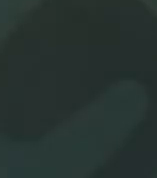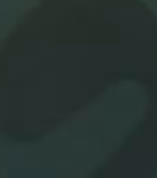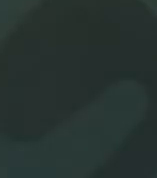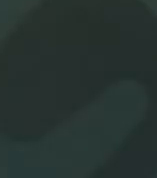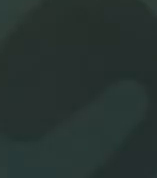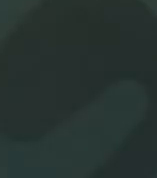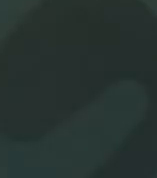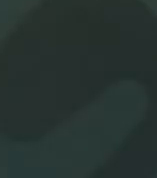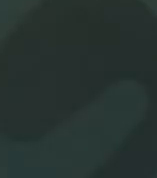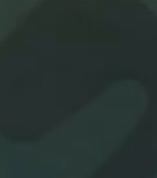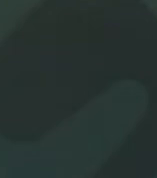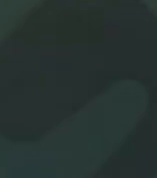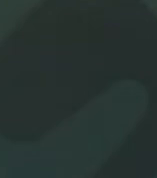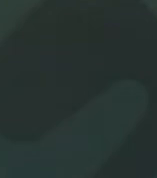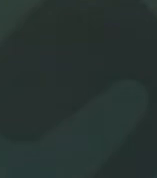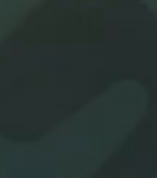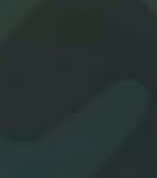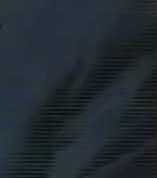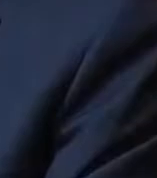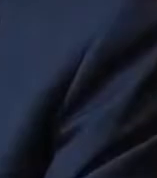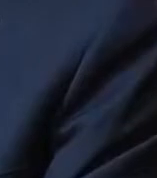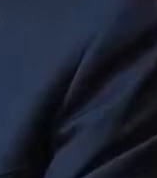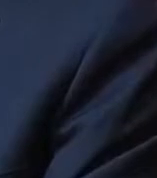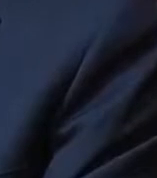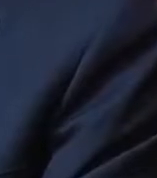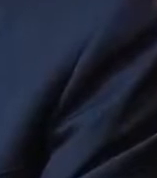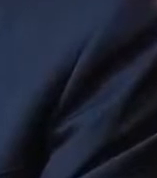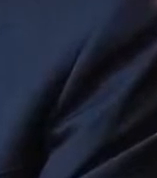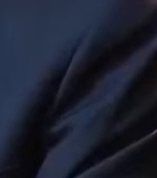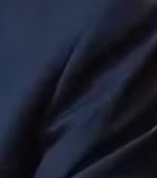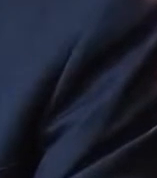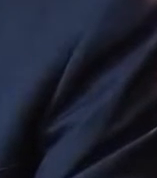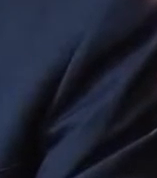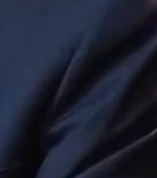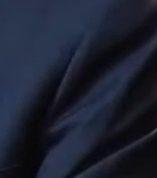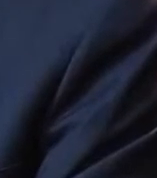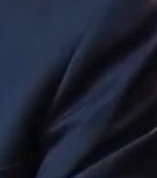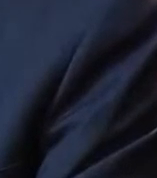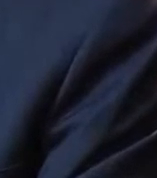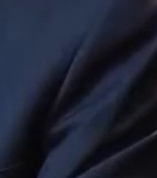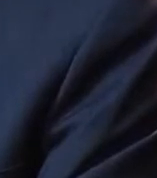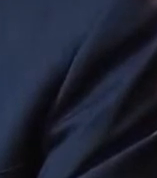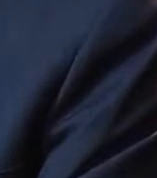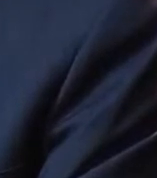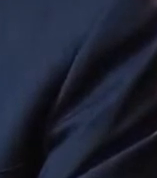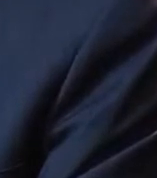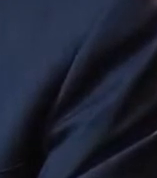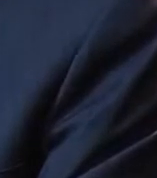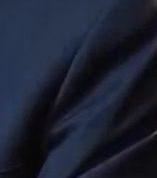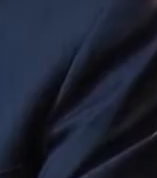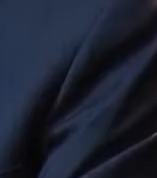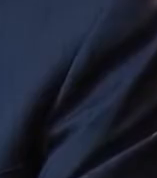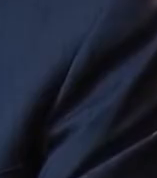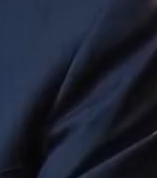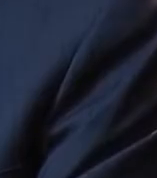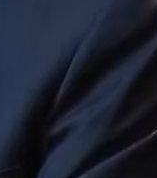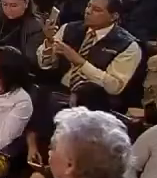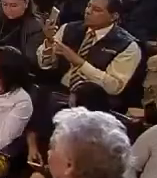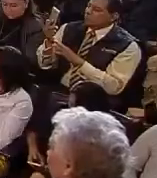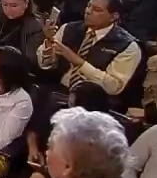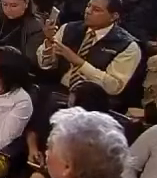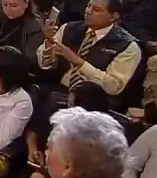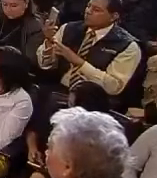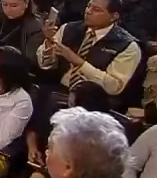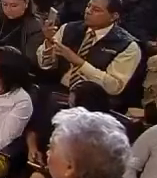necesidad out of necessity y también and por also inseguridad. due to insecurity or Estamos not feeling safe. atendiendo